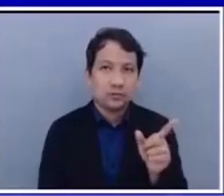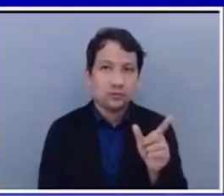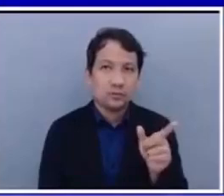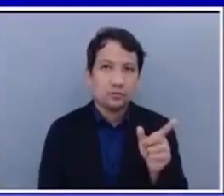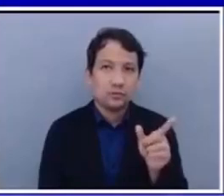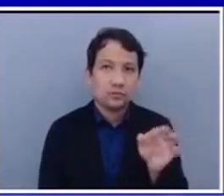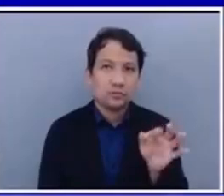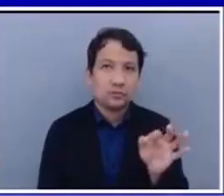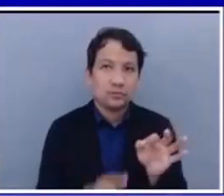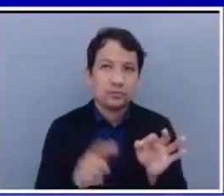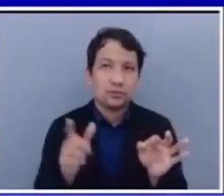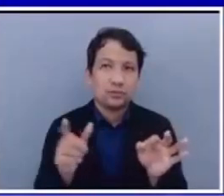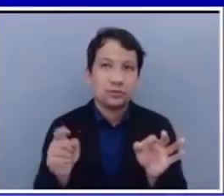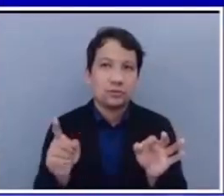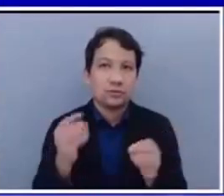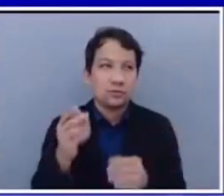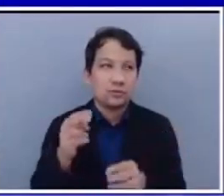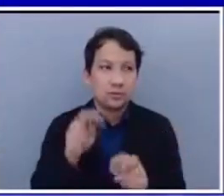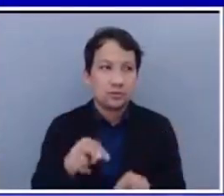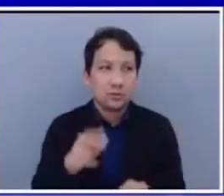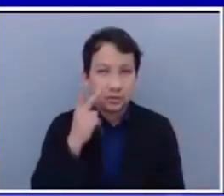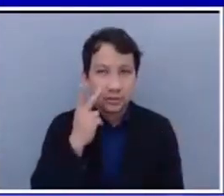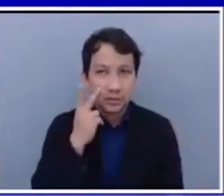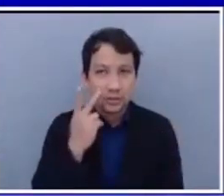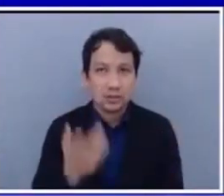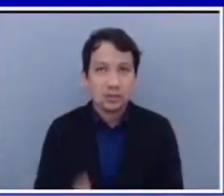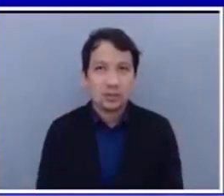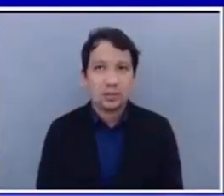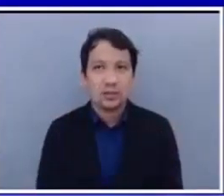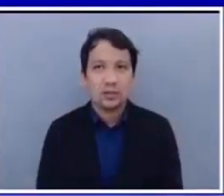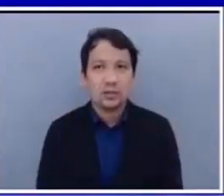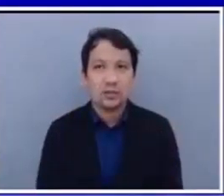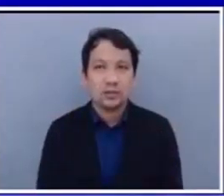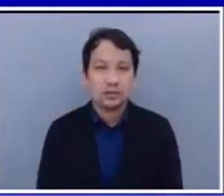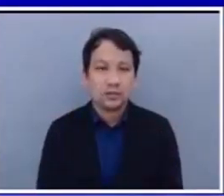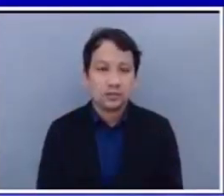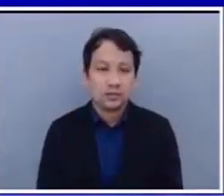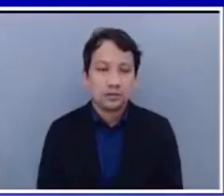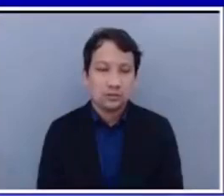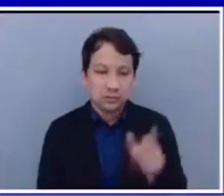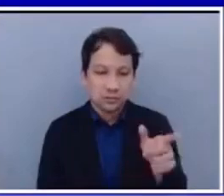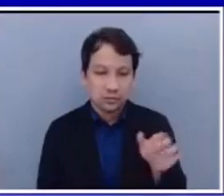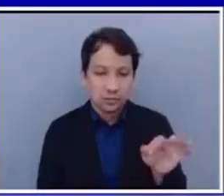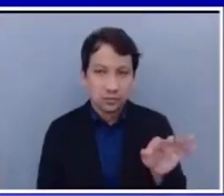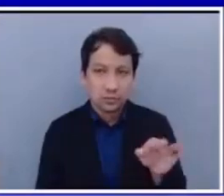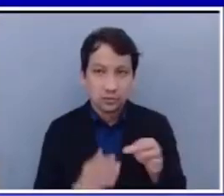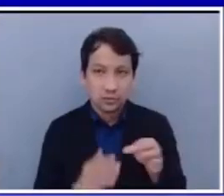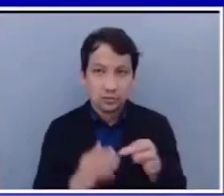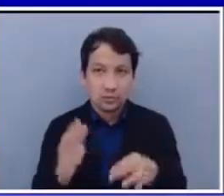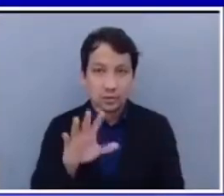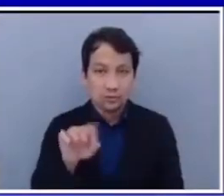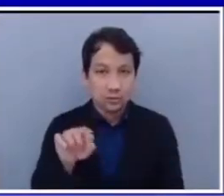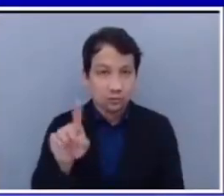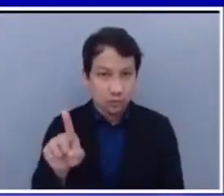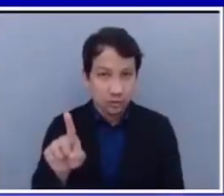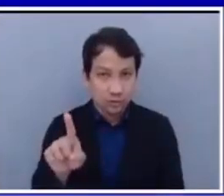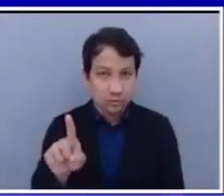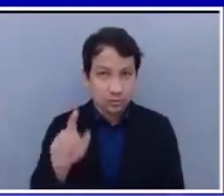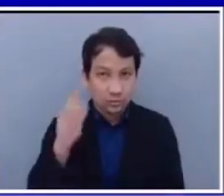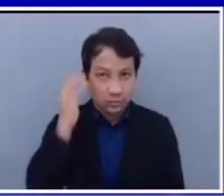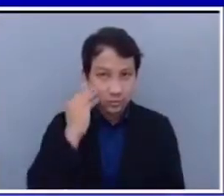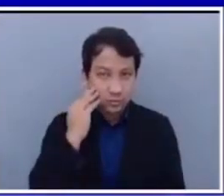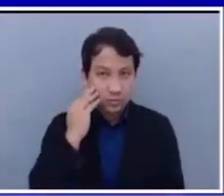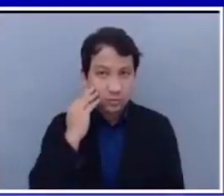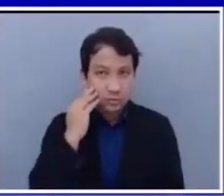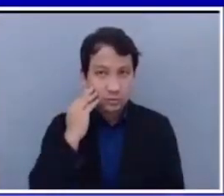I'm looking at this. So, unemployment rate noong 2019, this is 5.1. Yun yung sinasabi ko nina between